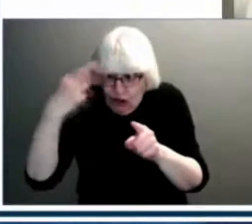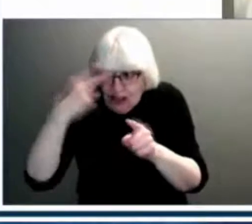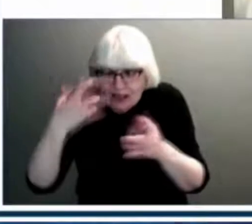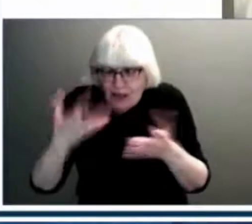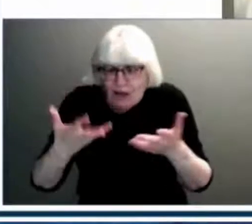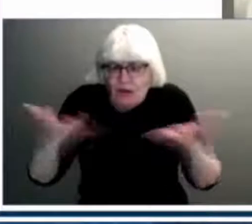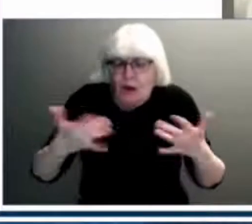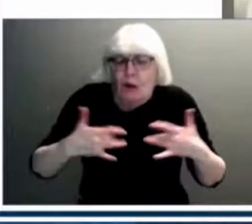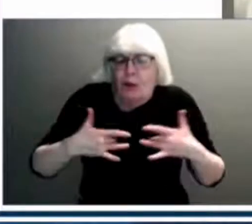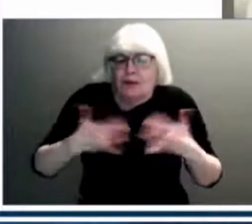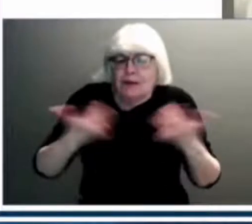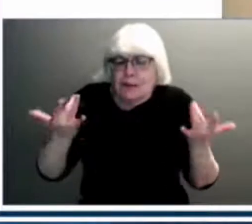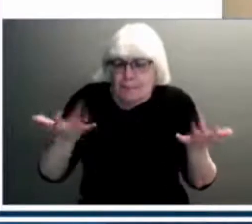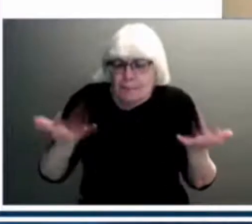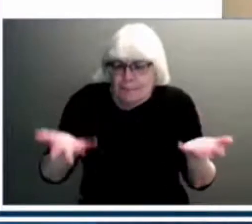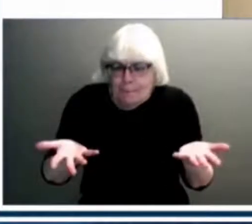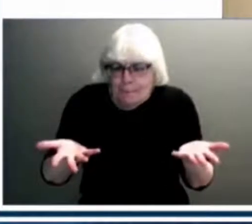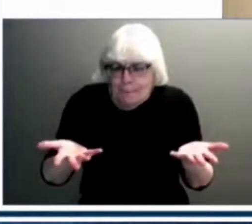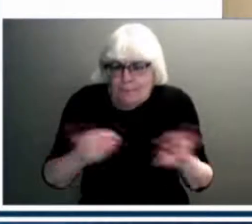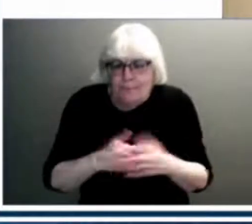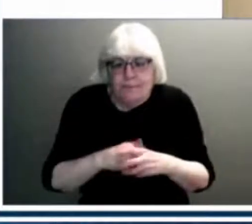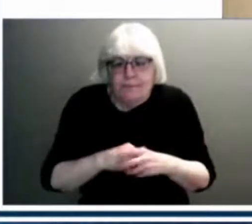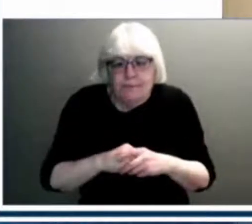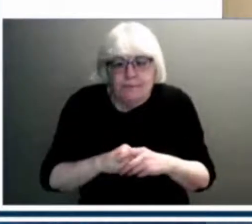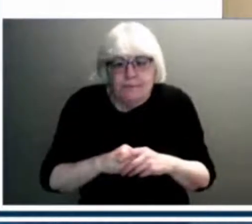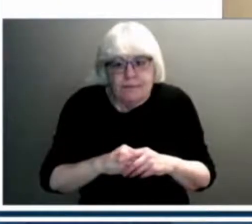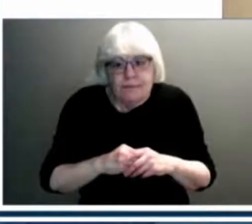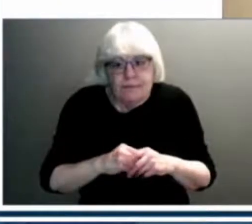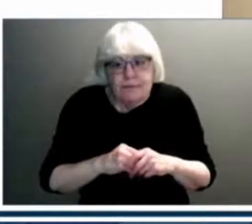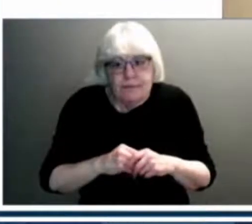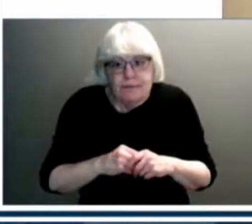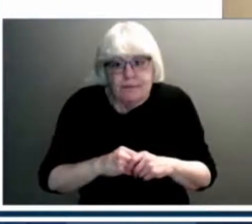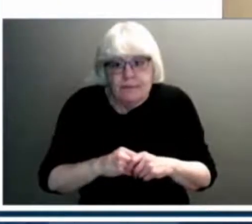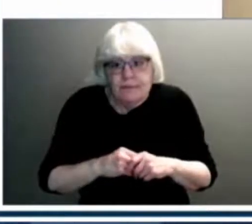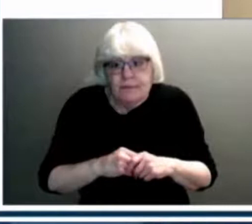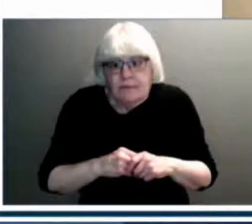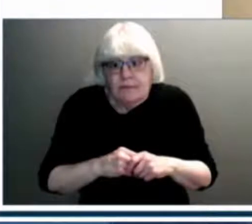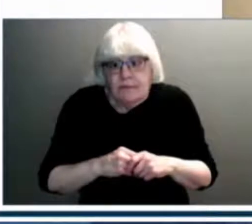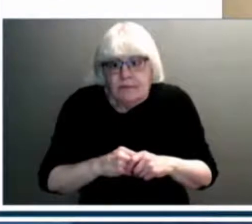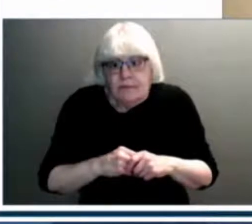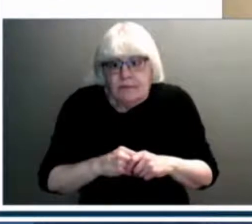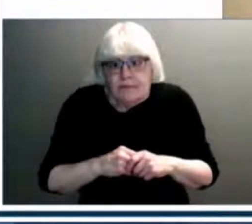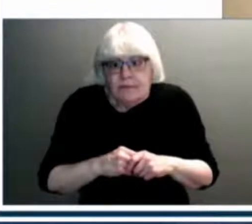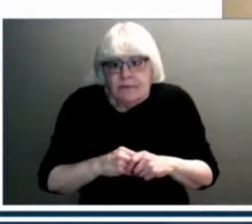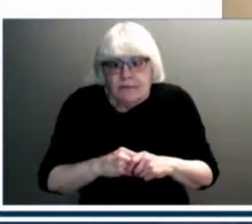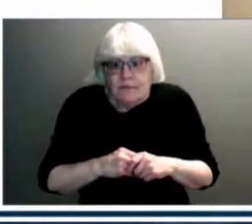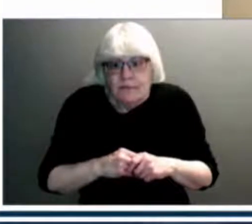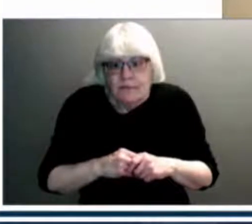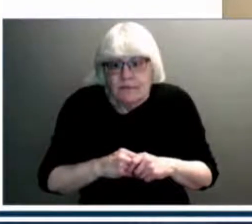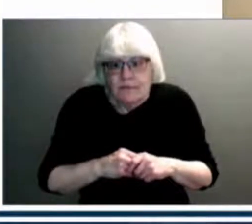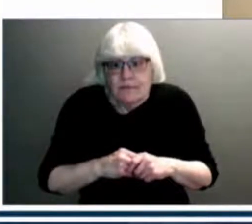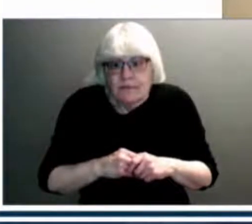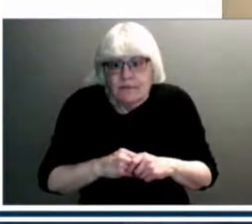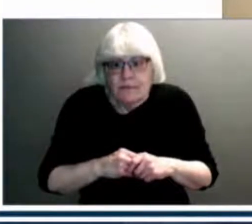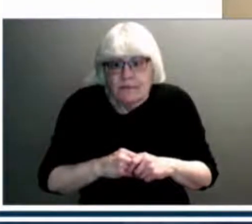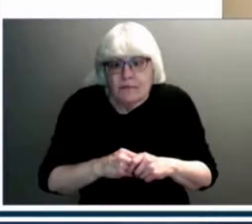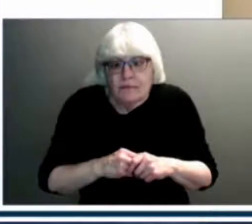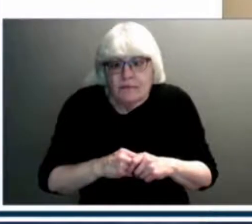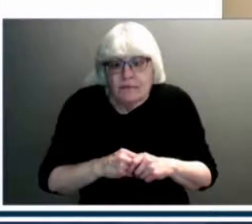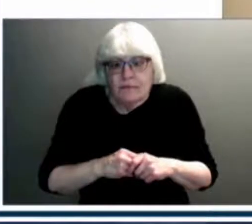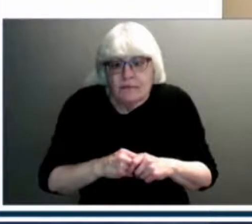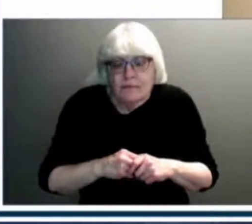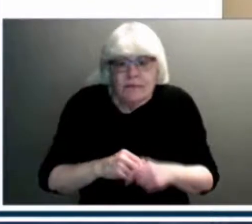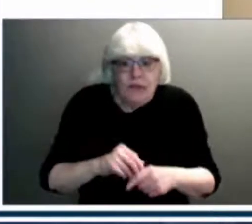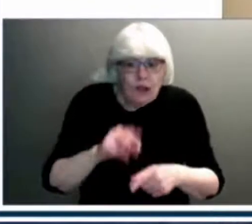Oh, we've had widespread for a couple of weeks, probably more than 3 weeks. We did see a peak a week ago